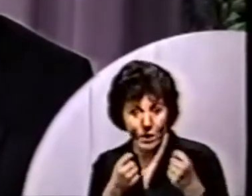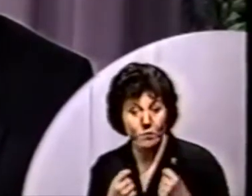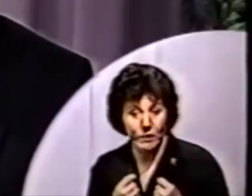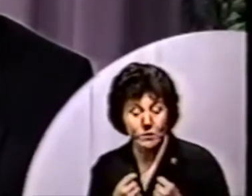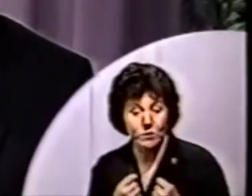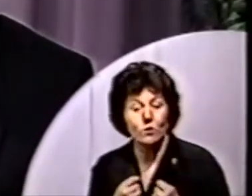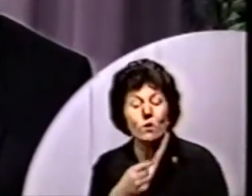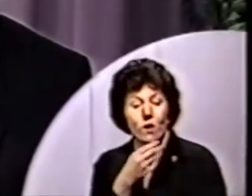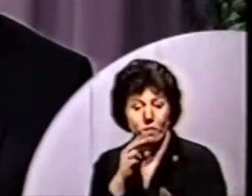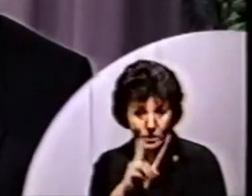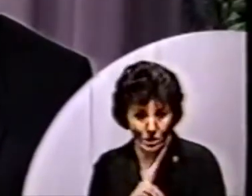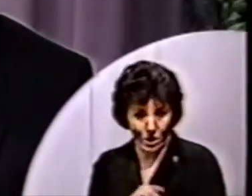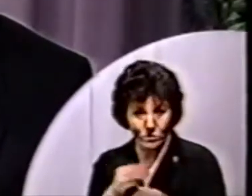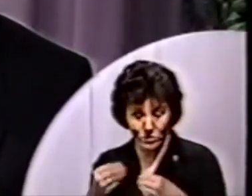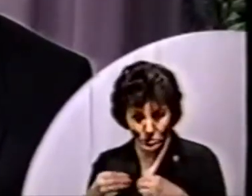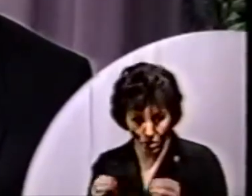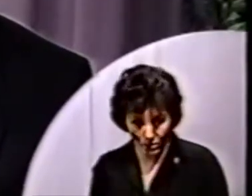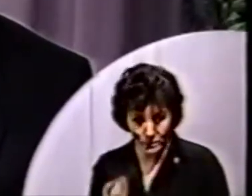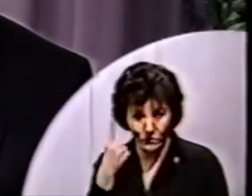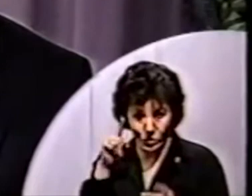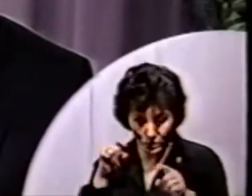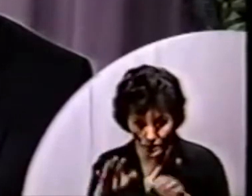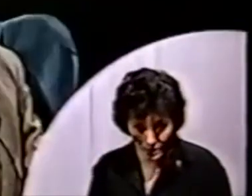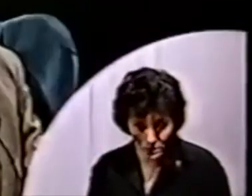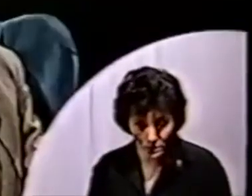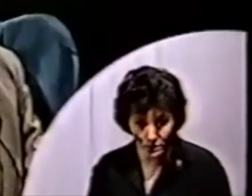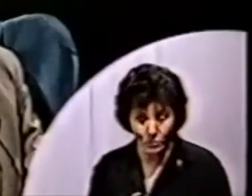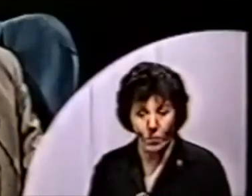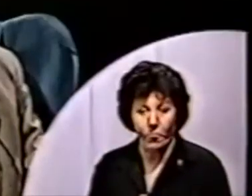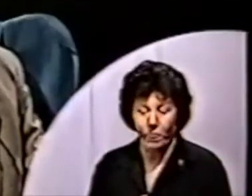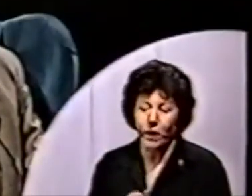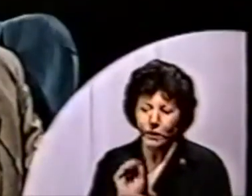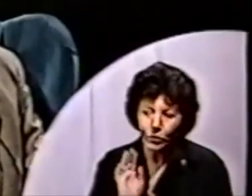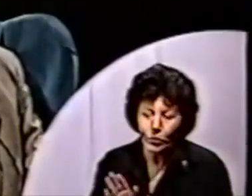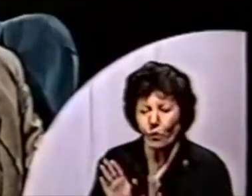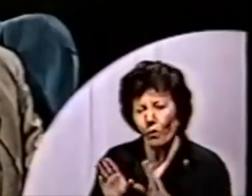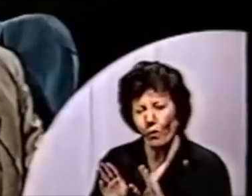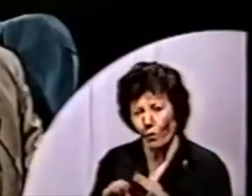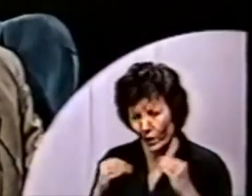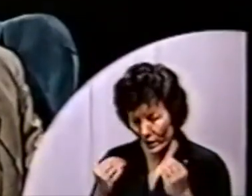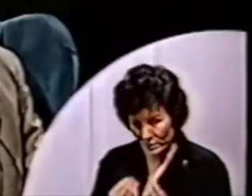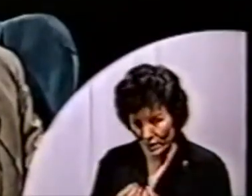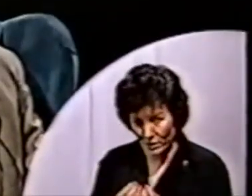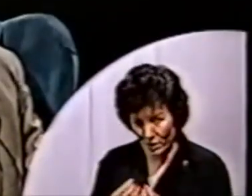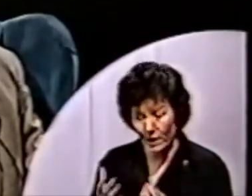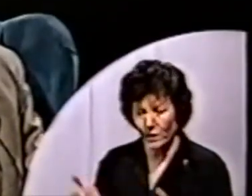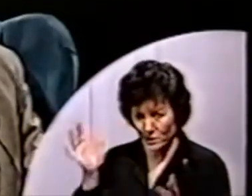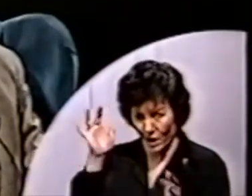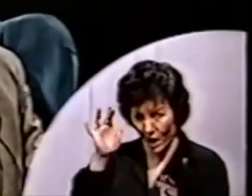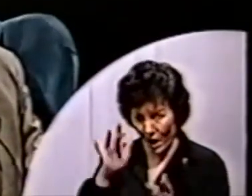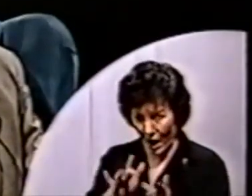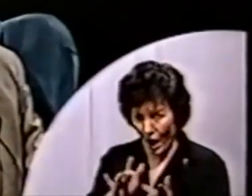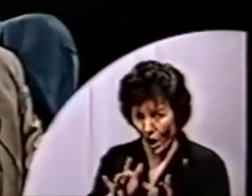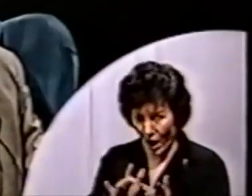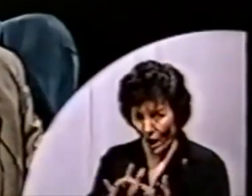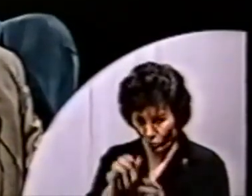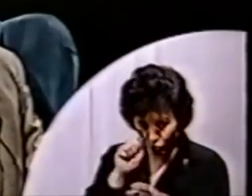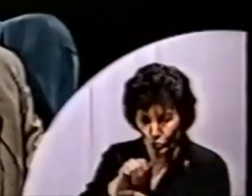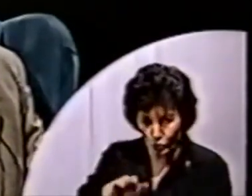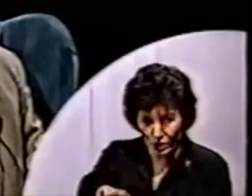for HIV status. Mm-hmm. And your organization is the outreach to this, to the community in general for